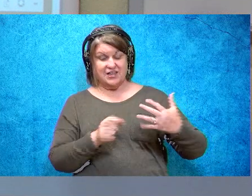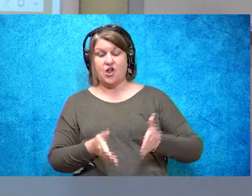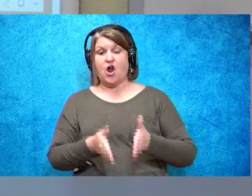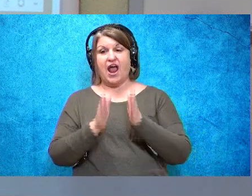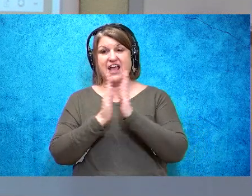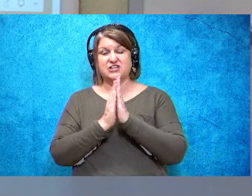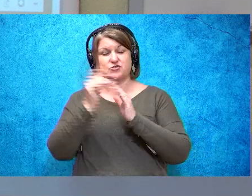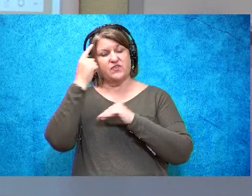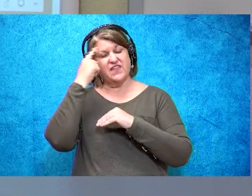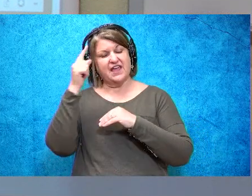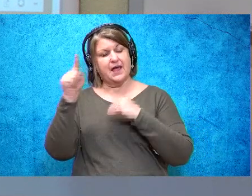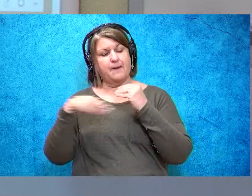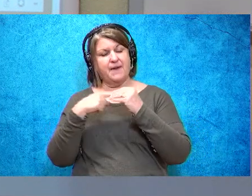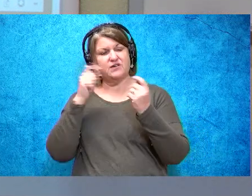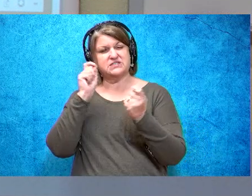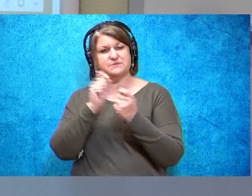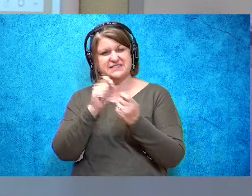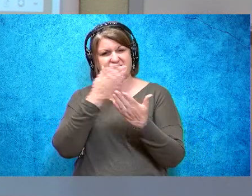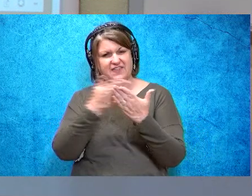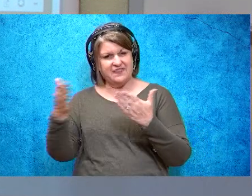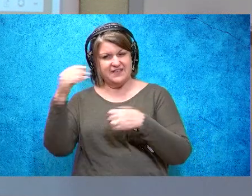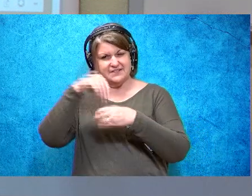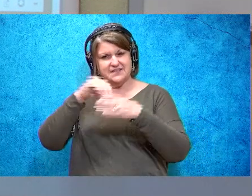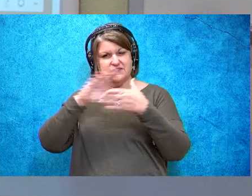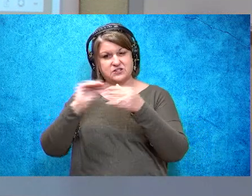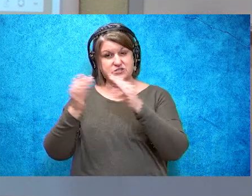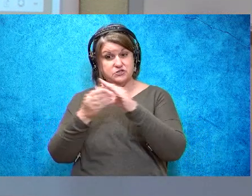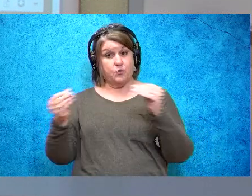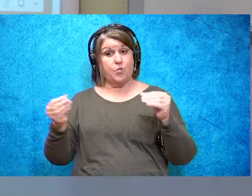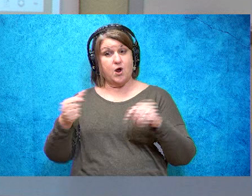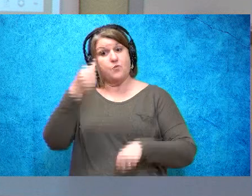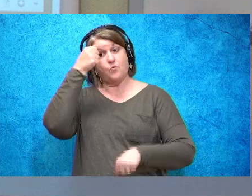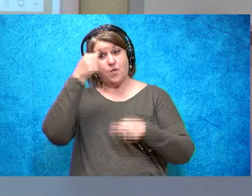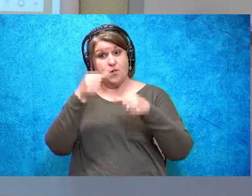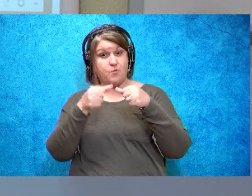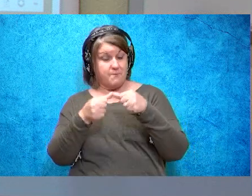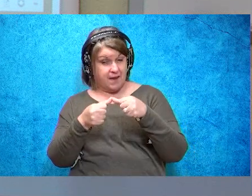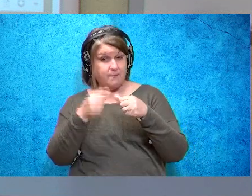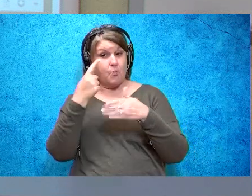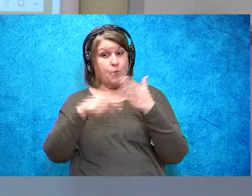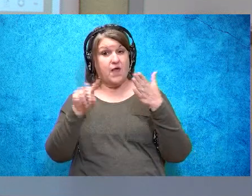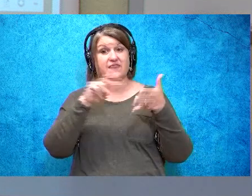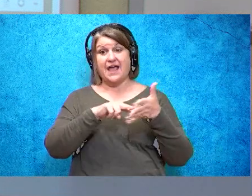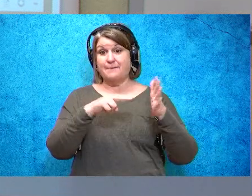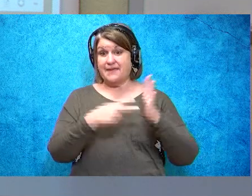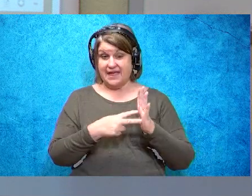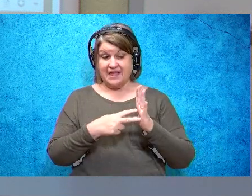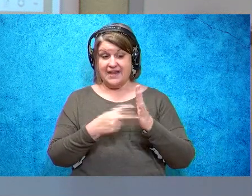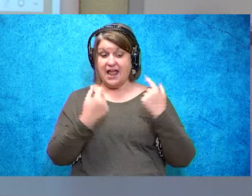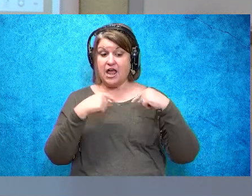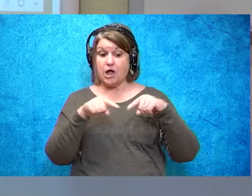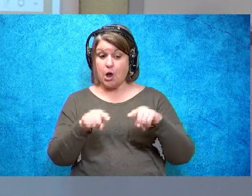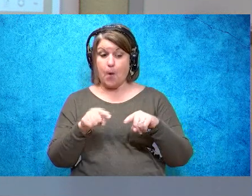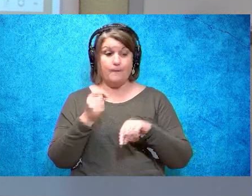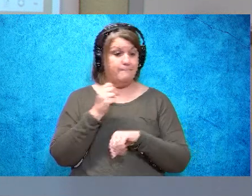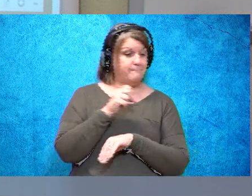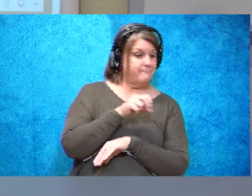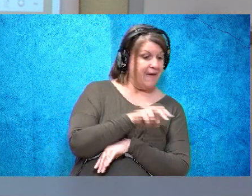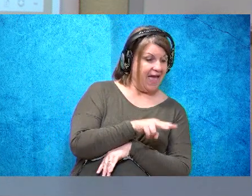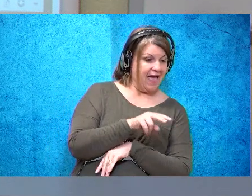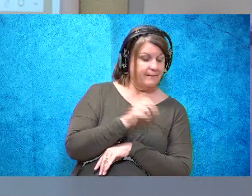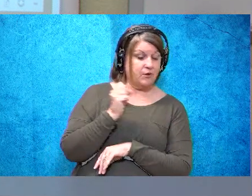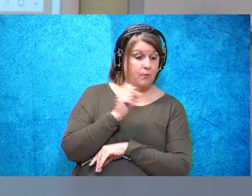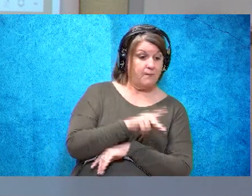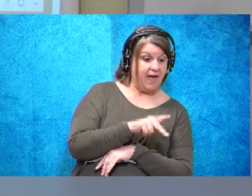specific things from your text. Remember what each one of them means, and go back in your text and find your